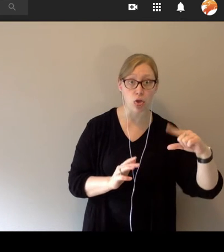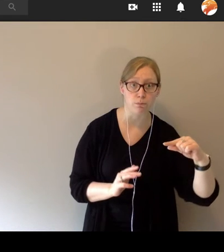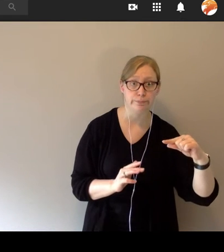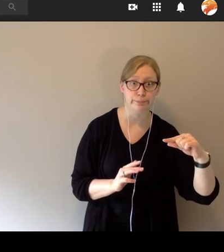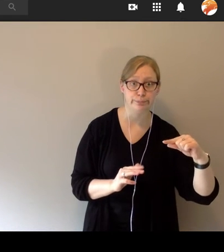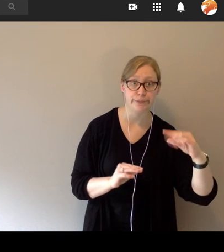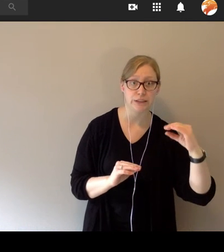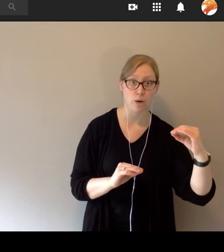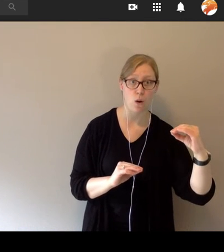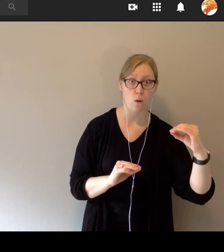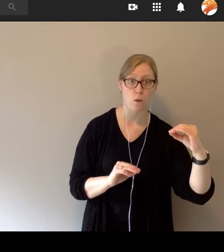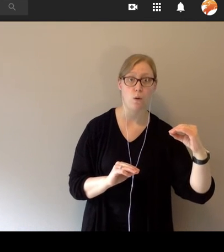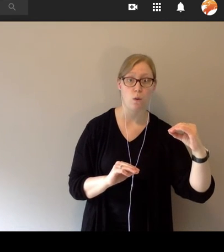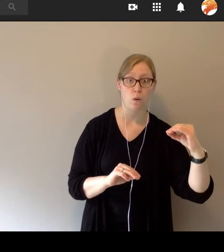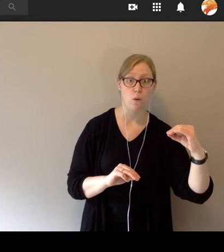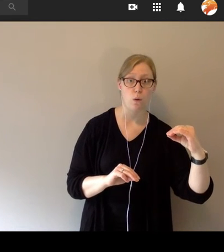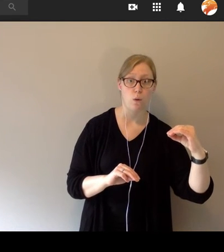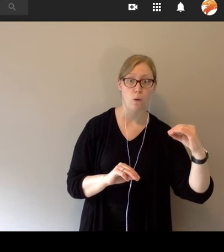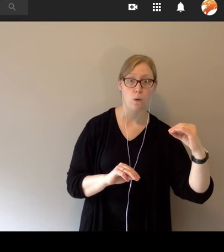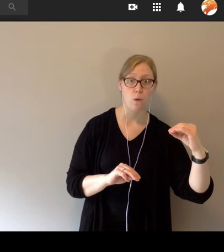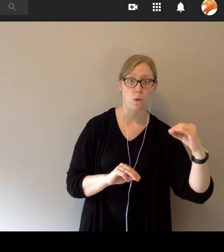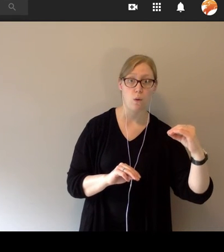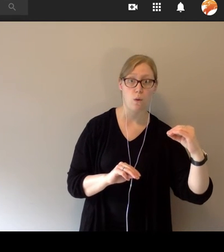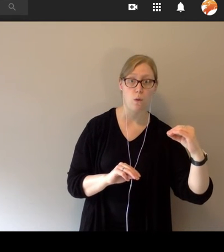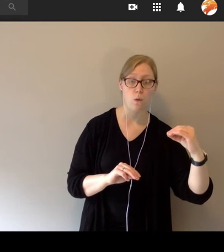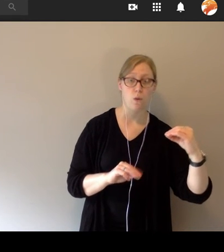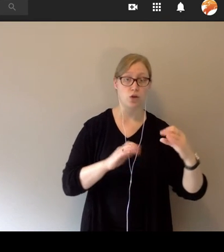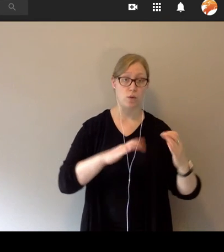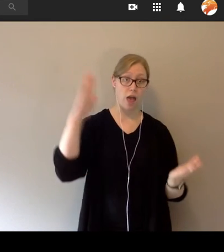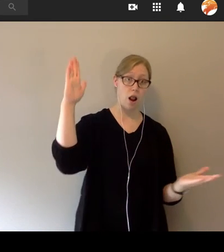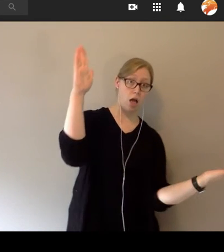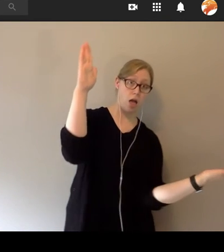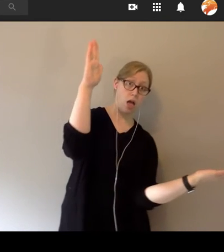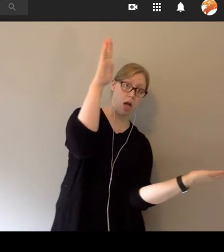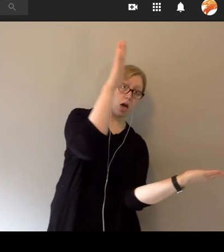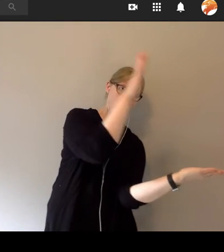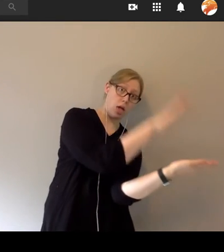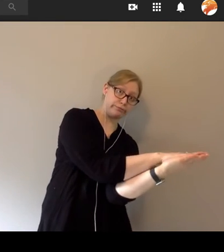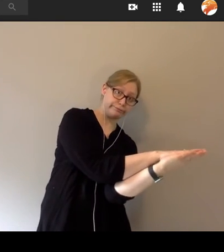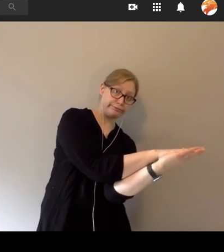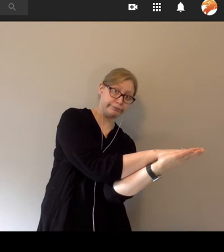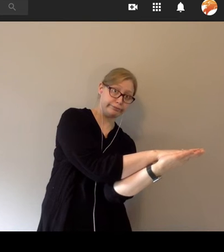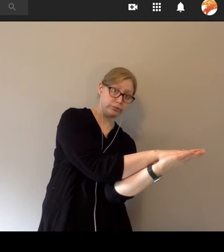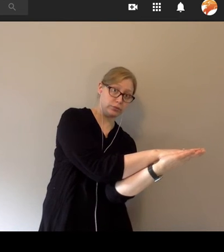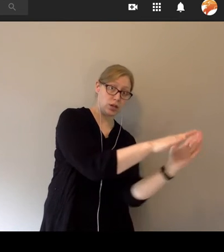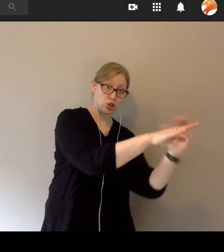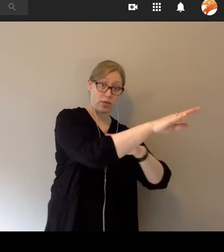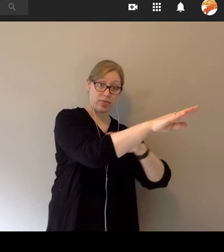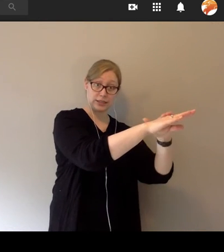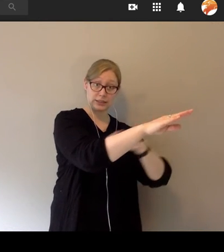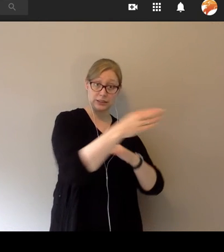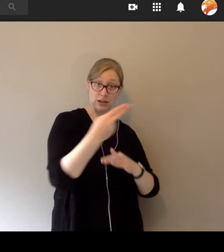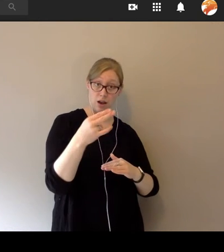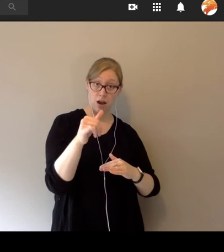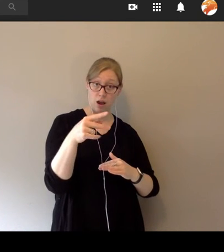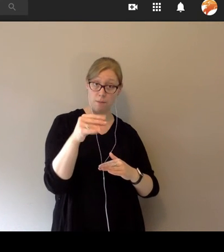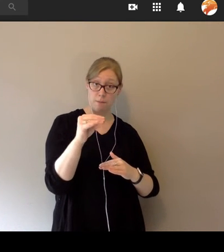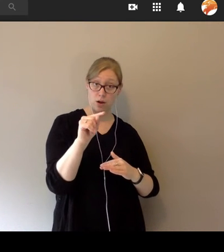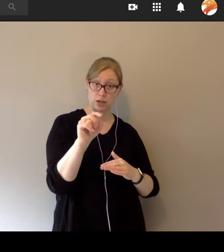length, C, is now right on the x-axis, so the triangle has an angle of 0. It's not a triangle, but the angle has